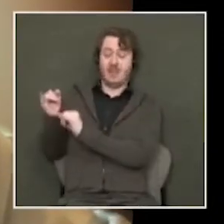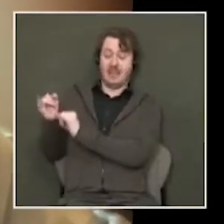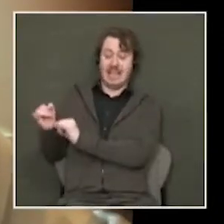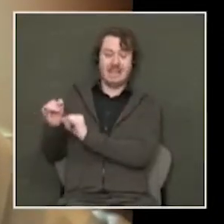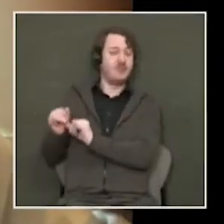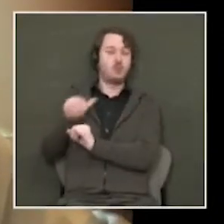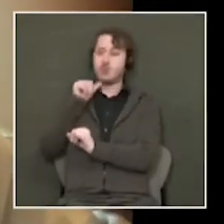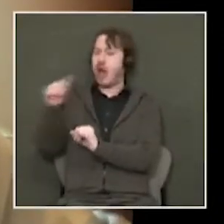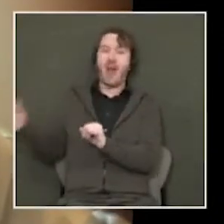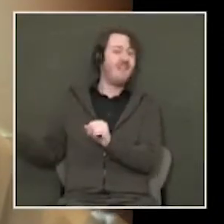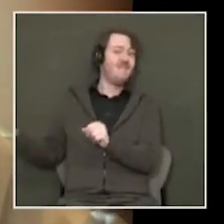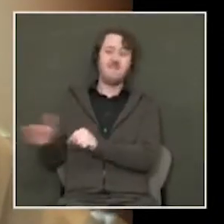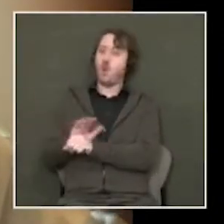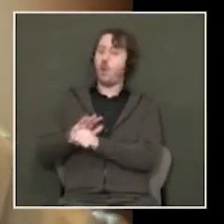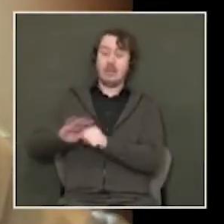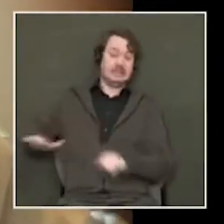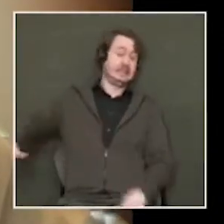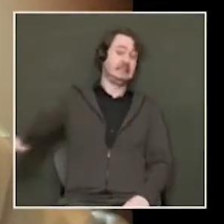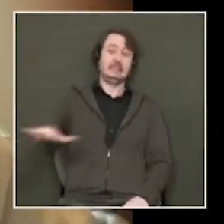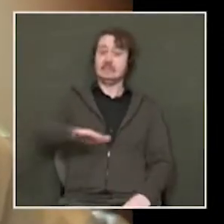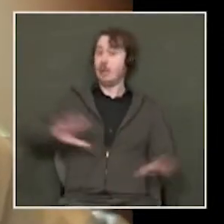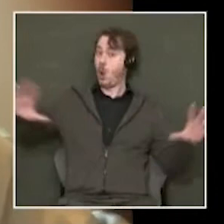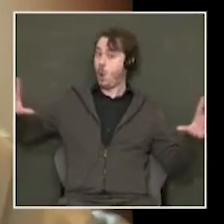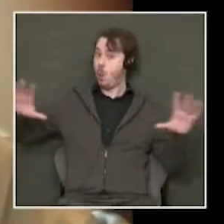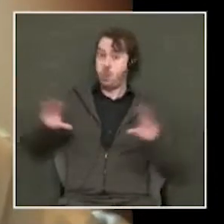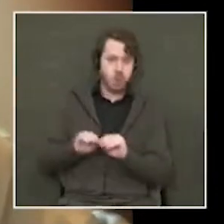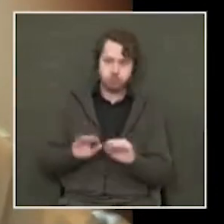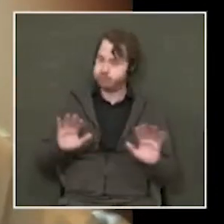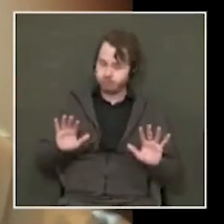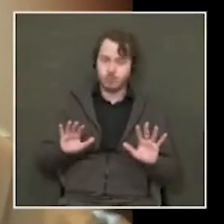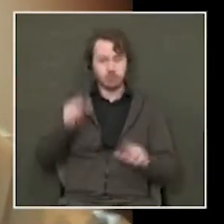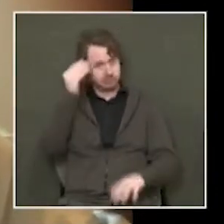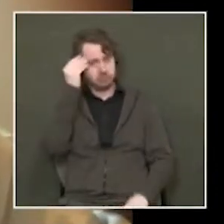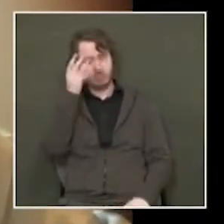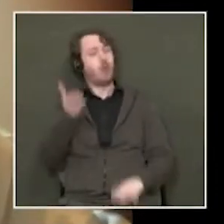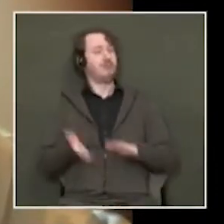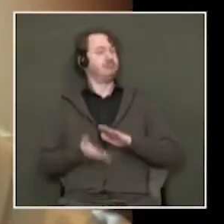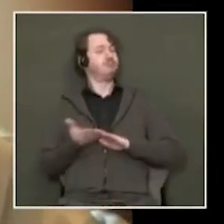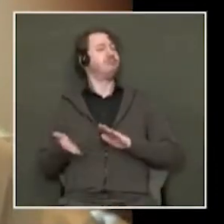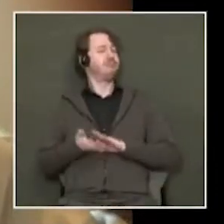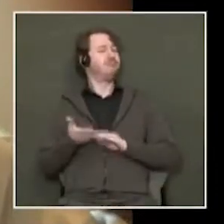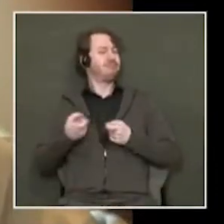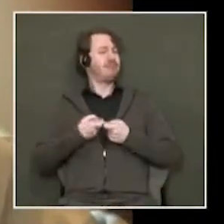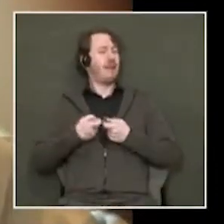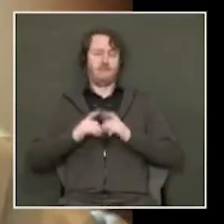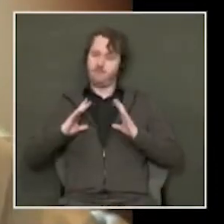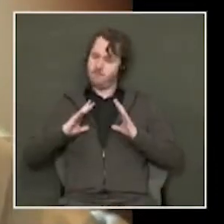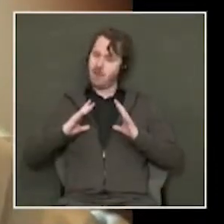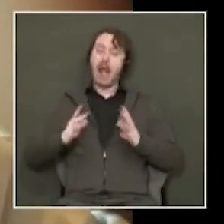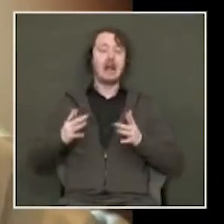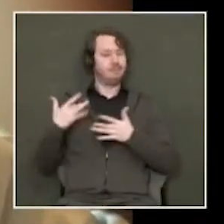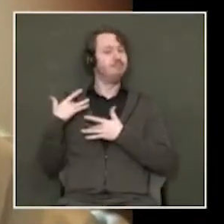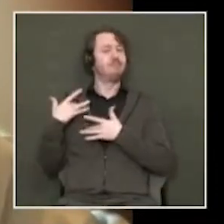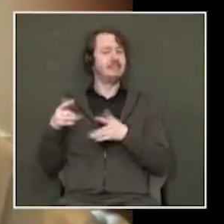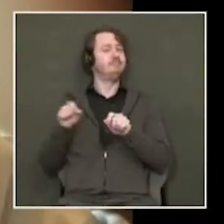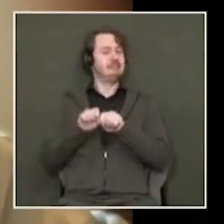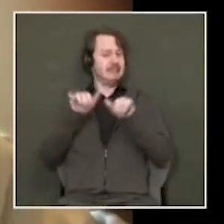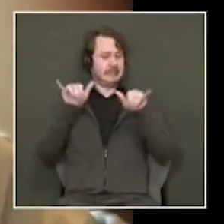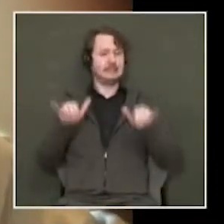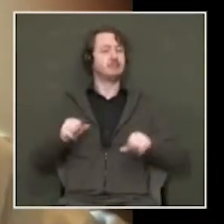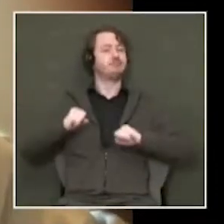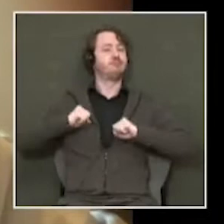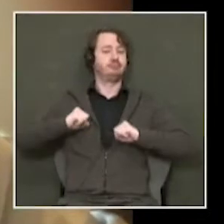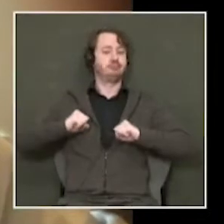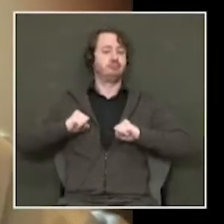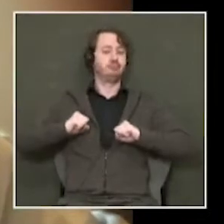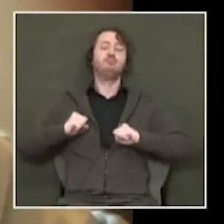not systematic. So let me just reassure the community that our power plants are running fine. And by and large, the system is